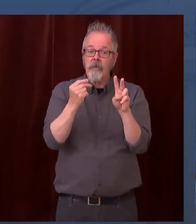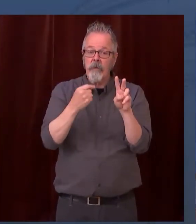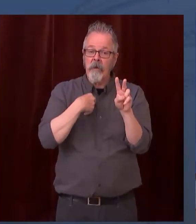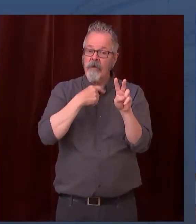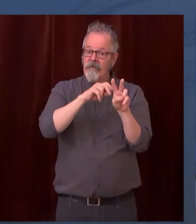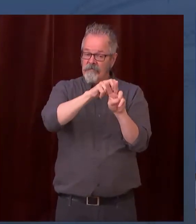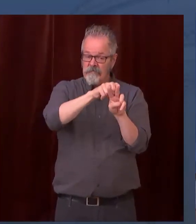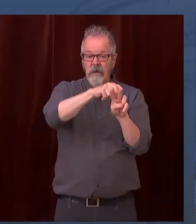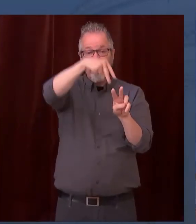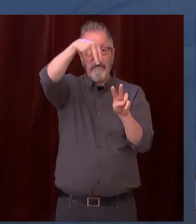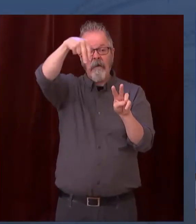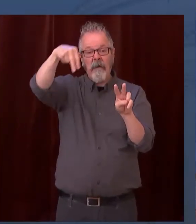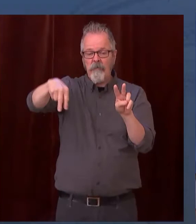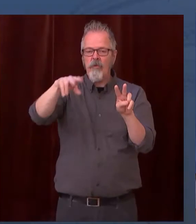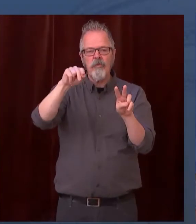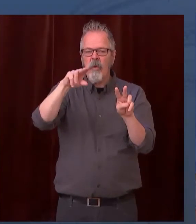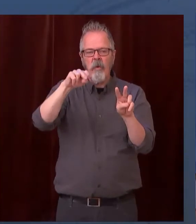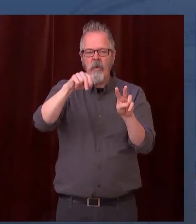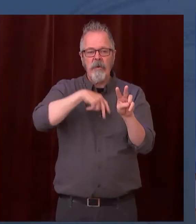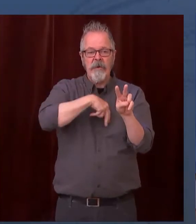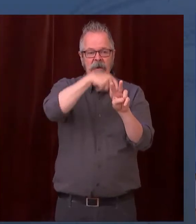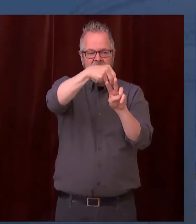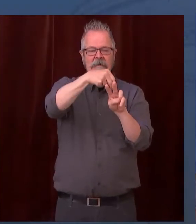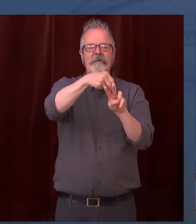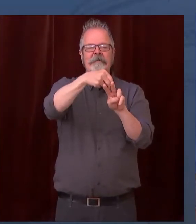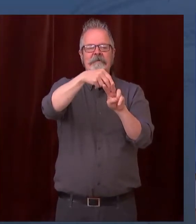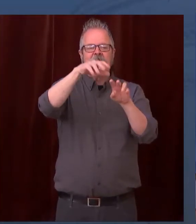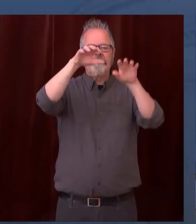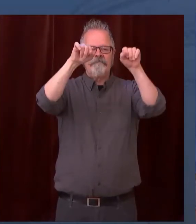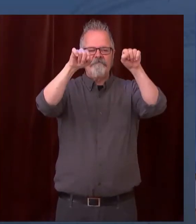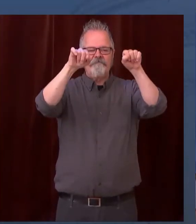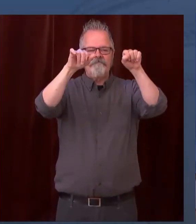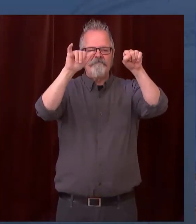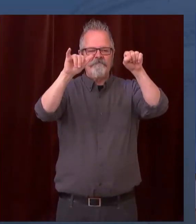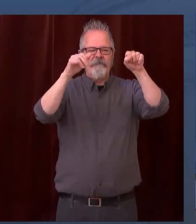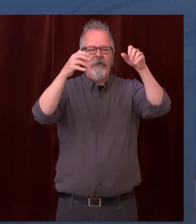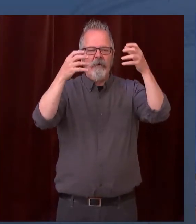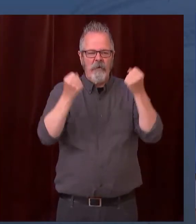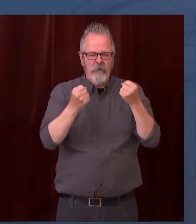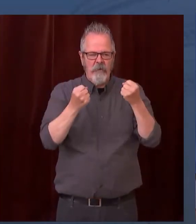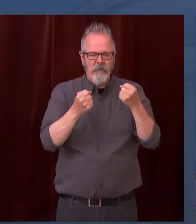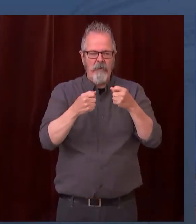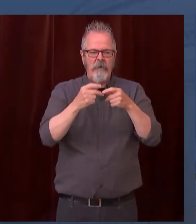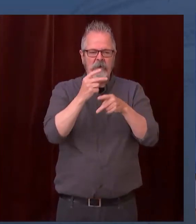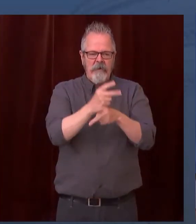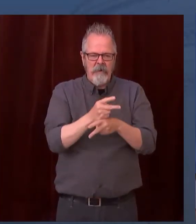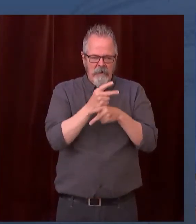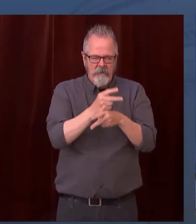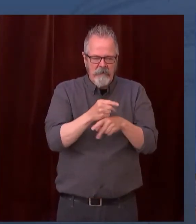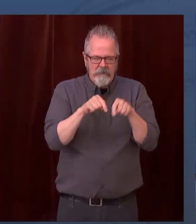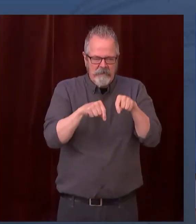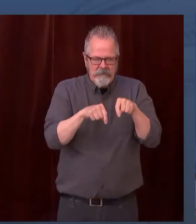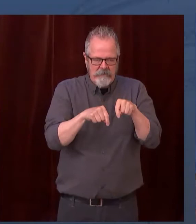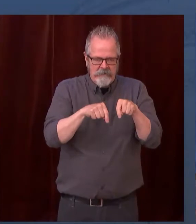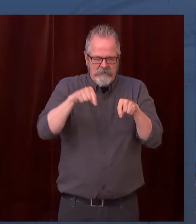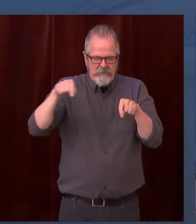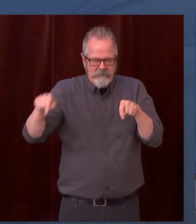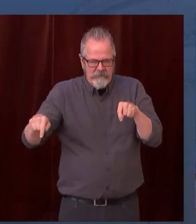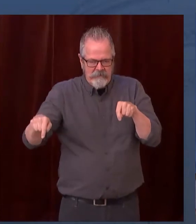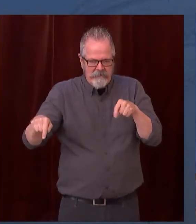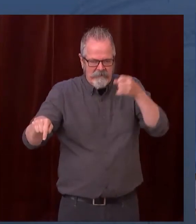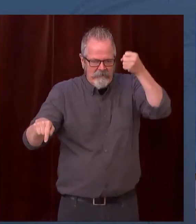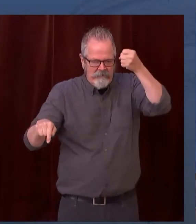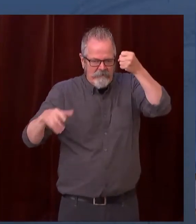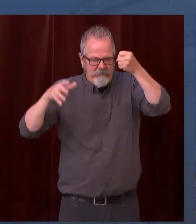make sure we make that transition right and carefully, and that's what we're doing. And the good news is, we think we're going to be going up as